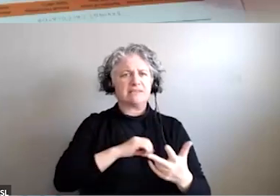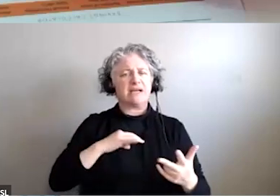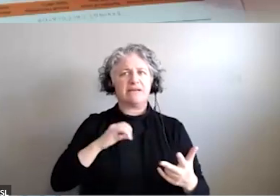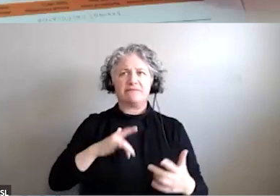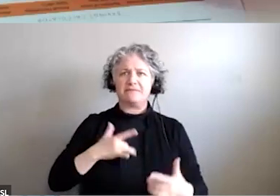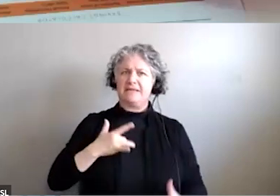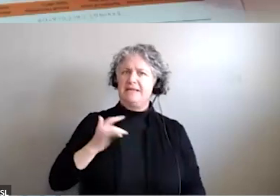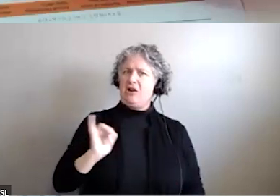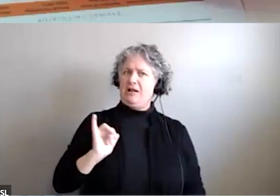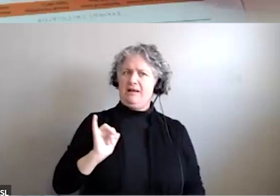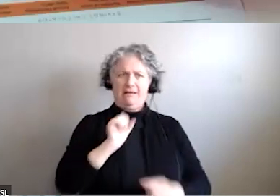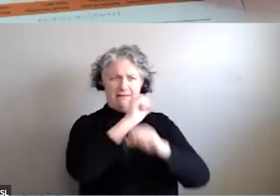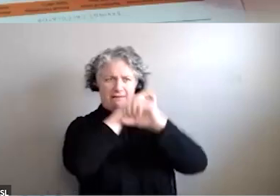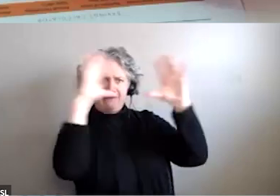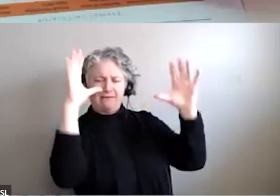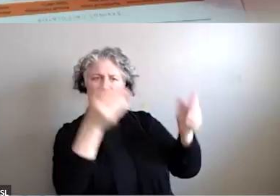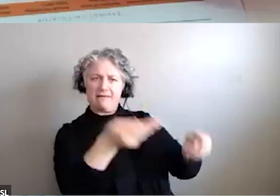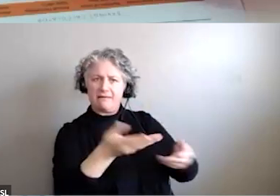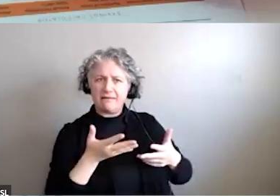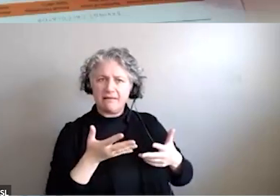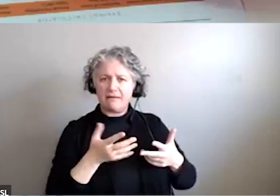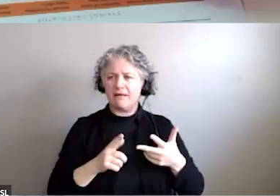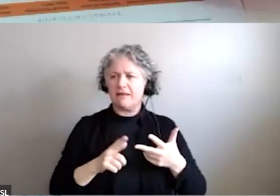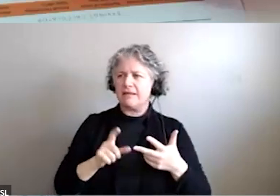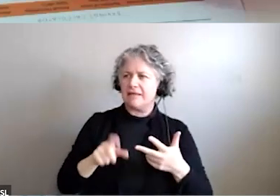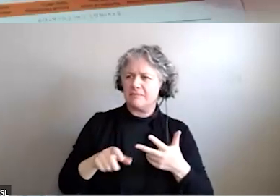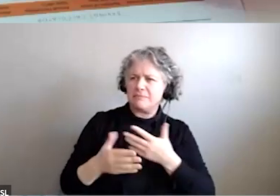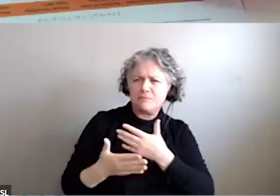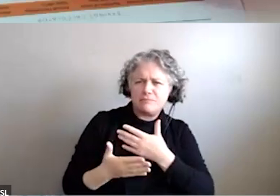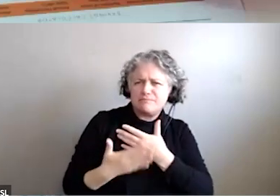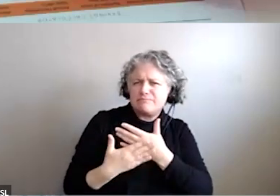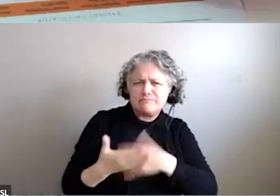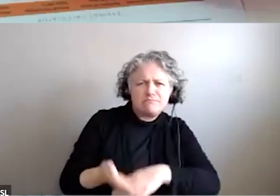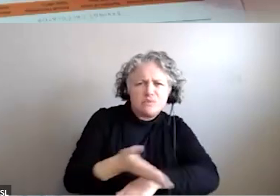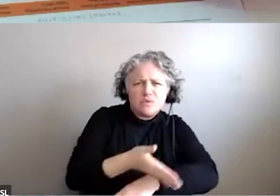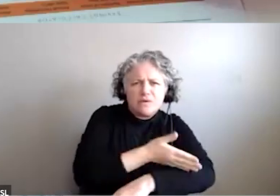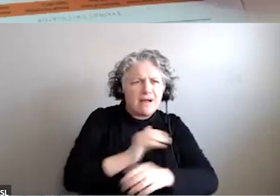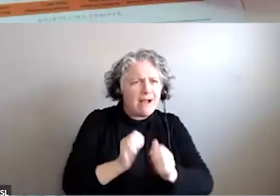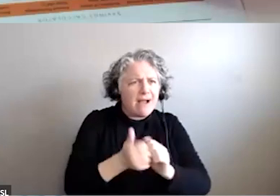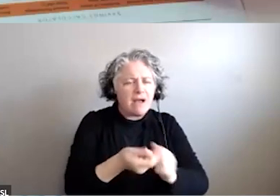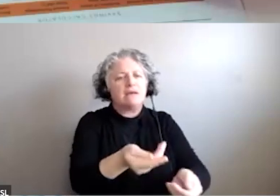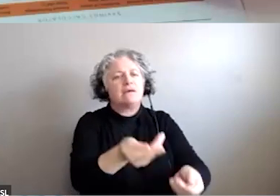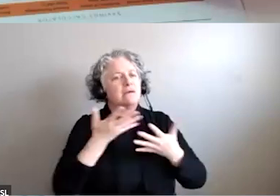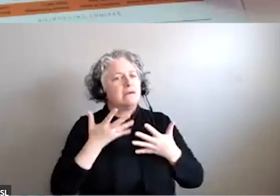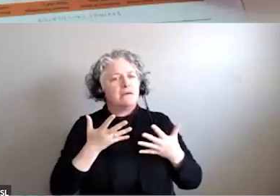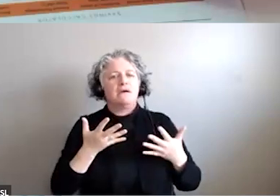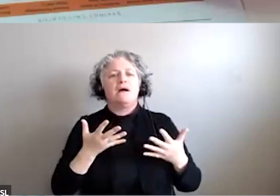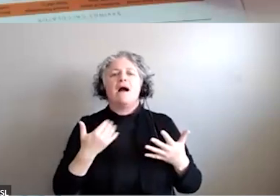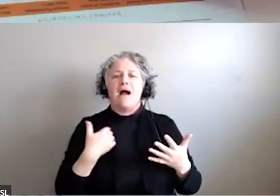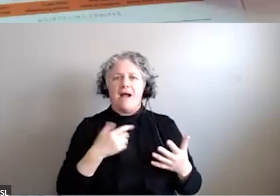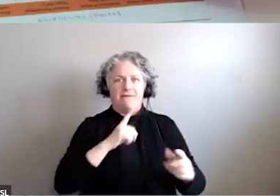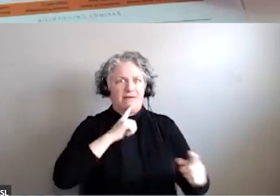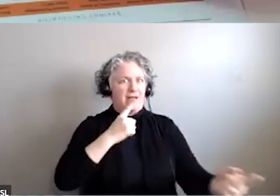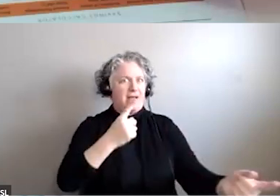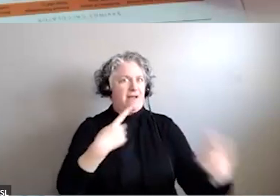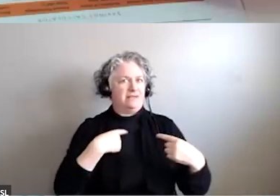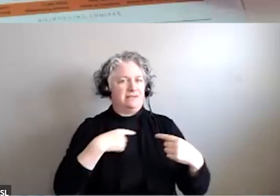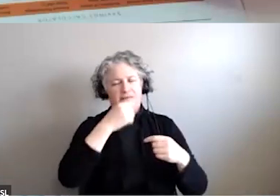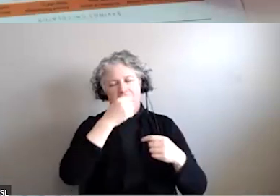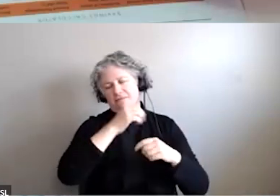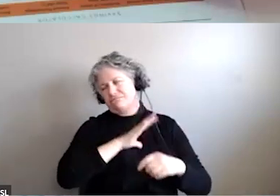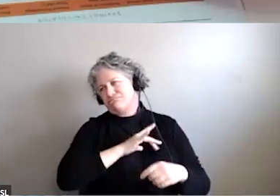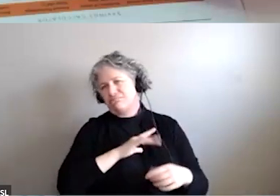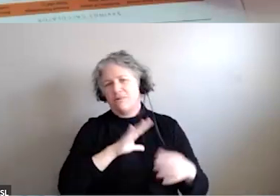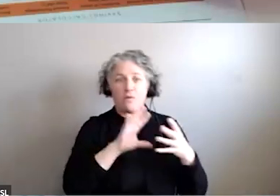employee, where they would like to see us make improvements. We've got a really great baseline set of data, both